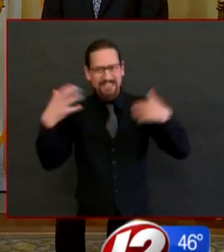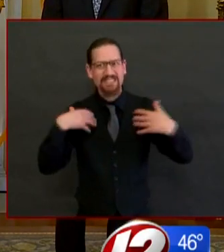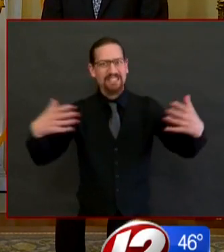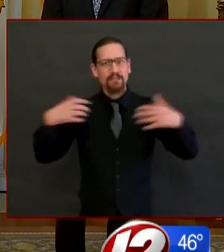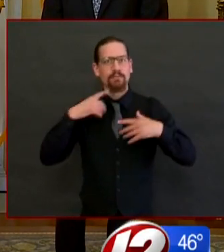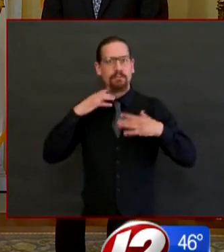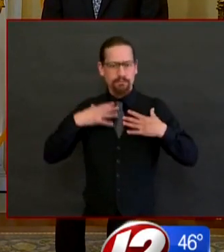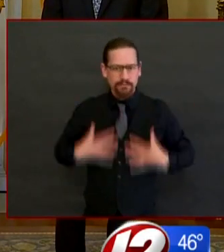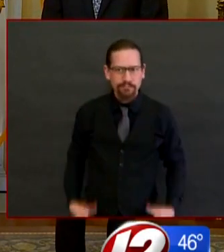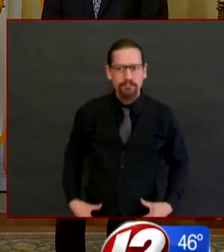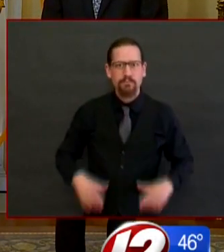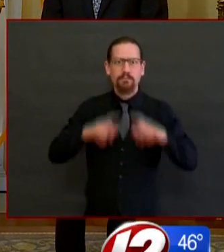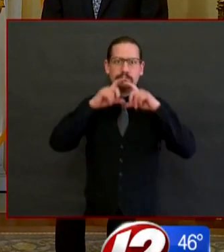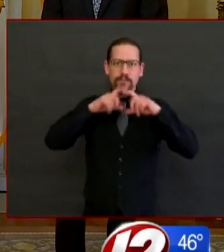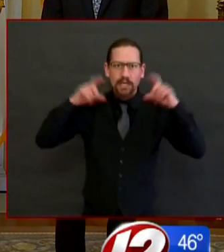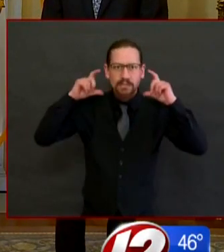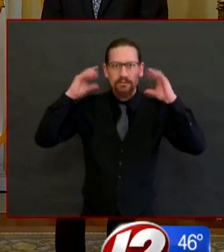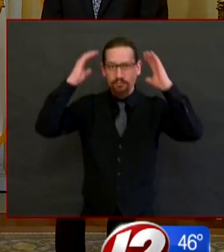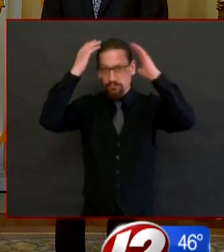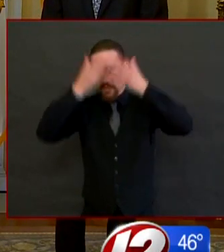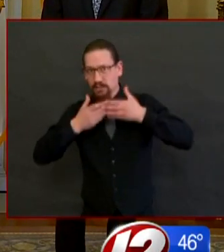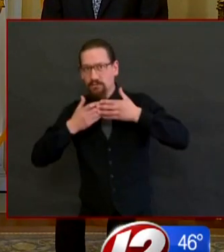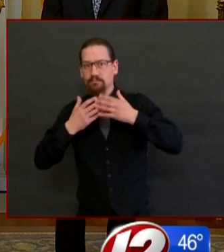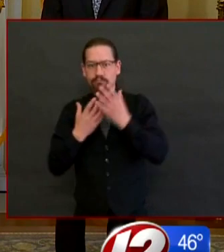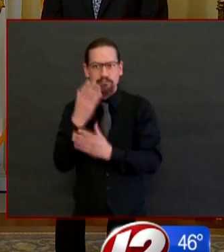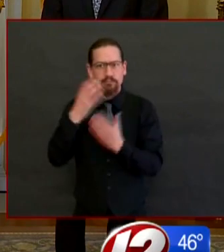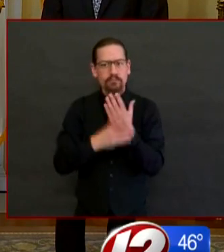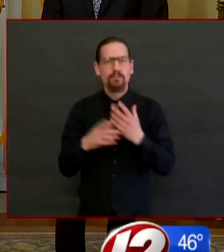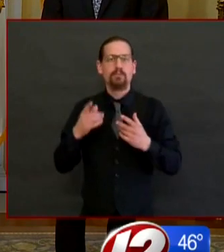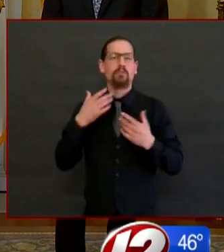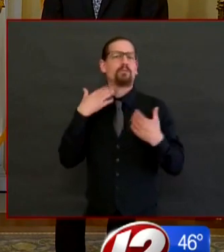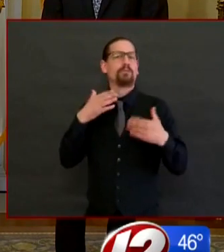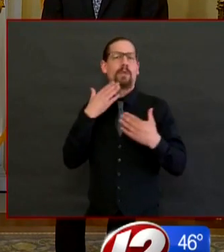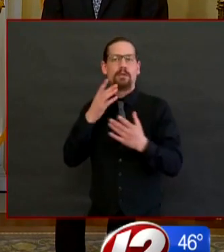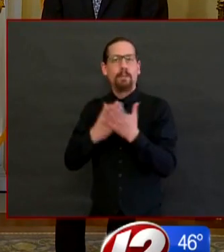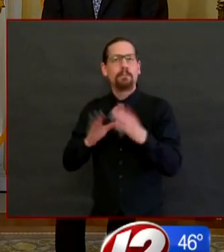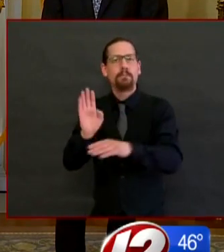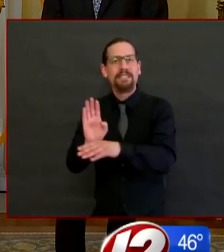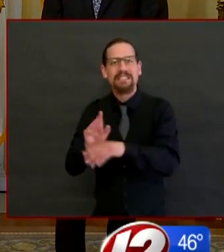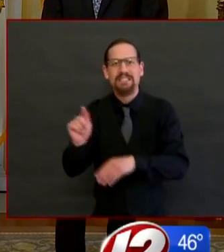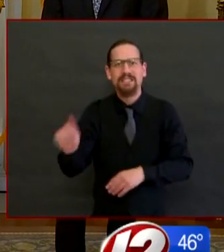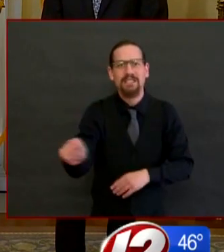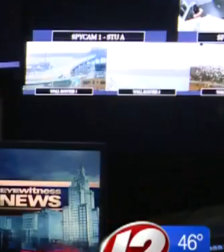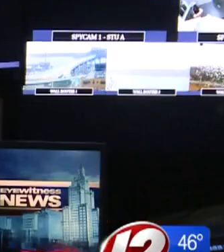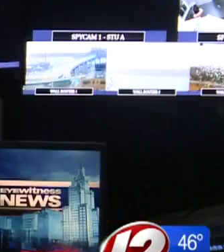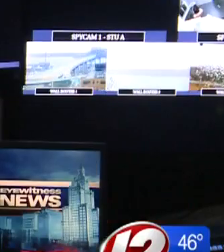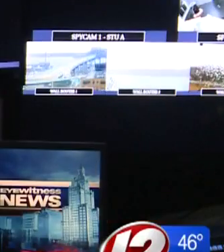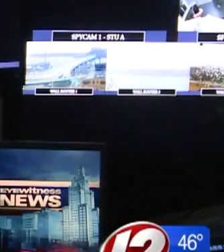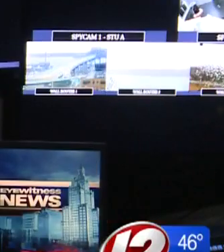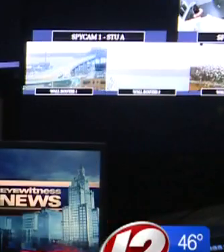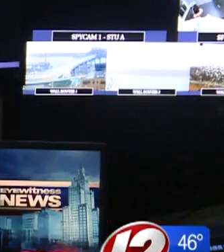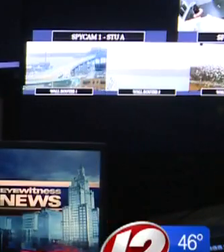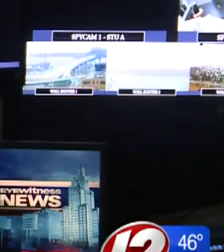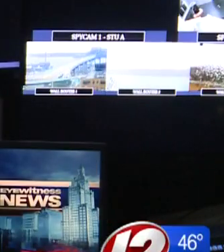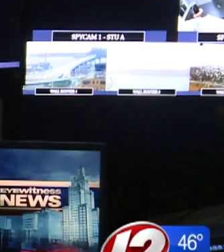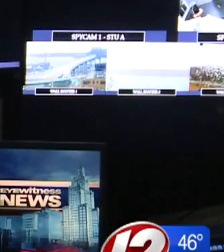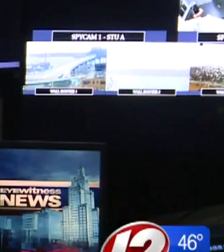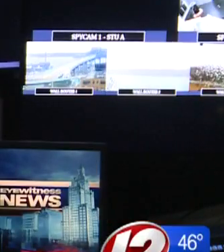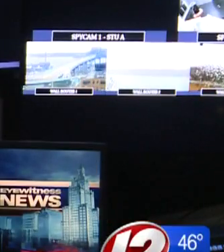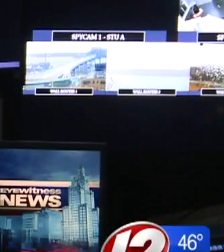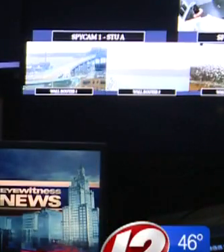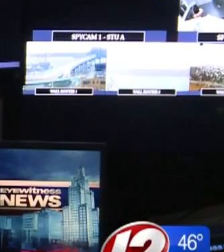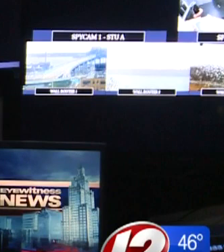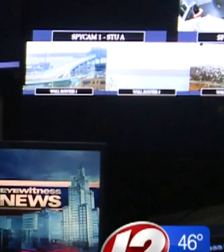vendor, is what's the actual burn rate in your hospitals? How many masks are they going through every day? The governor also asked everyone